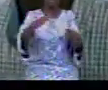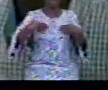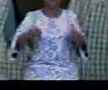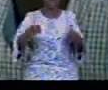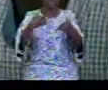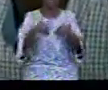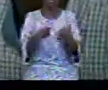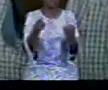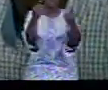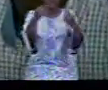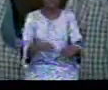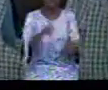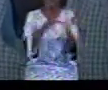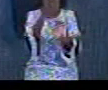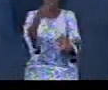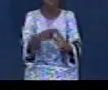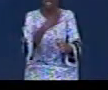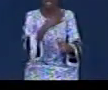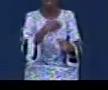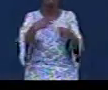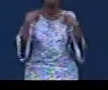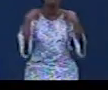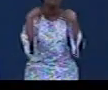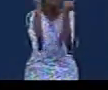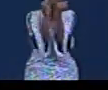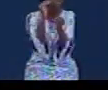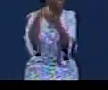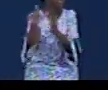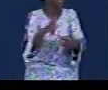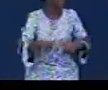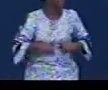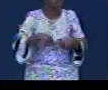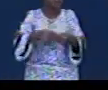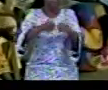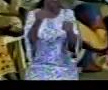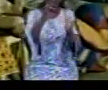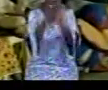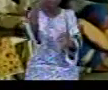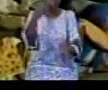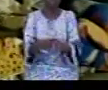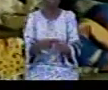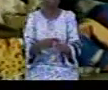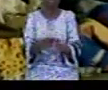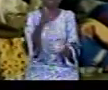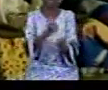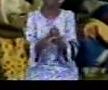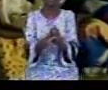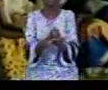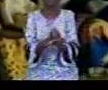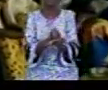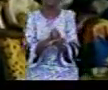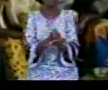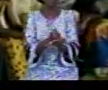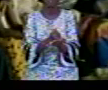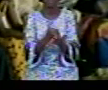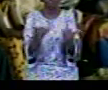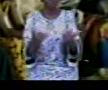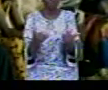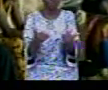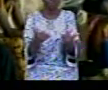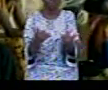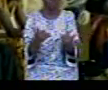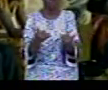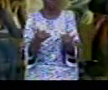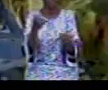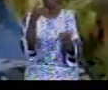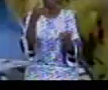the yoke in your life is broken. Look at the word of God. It says